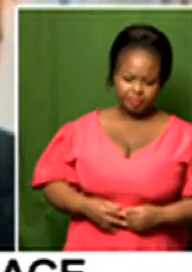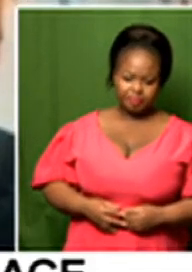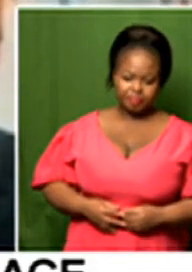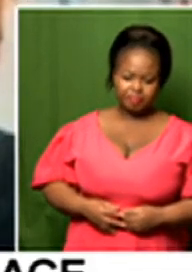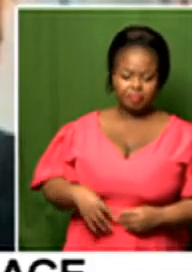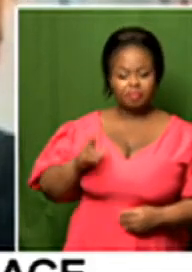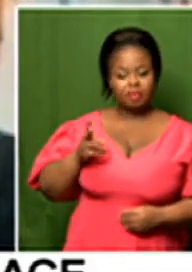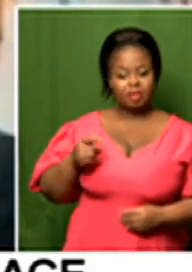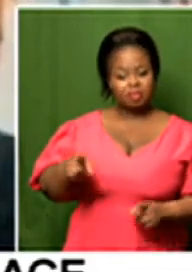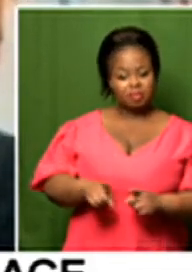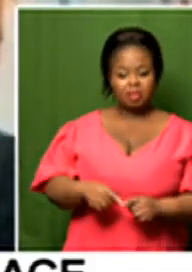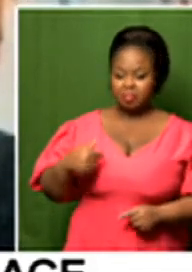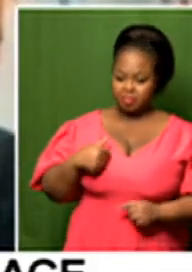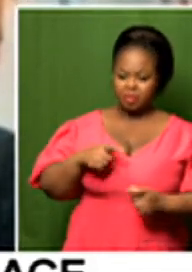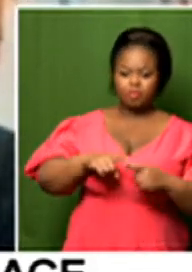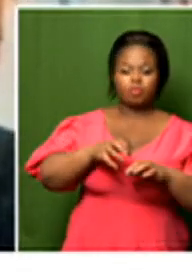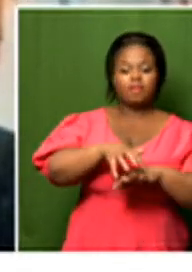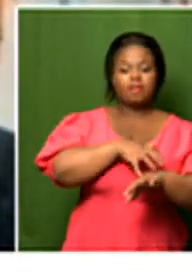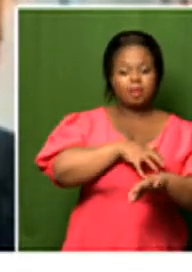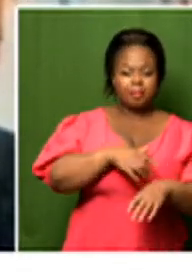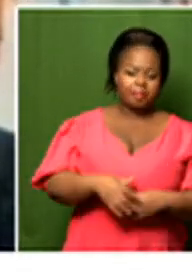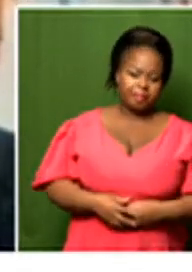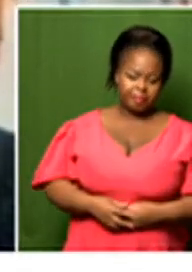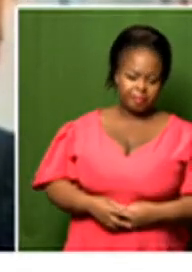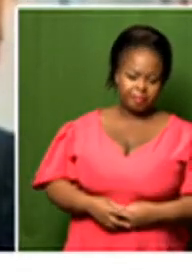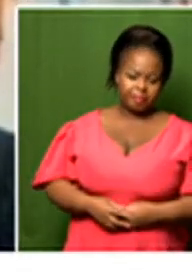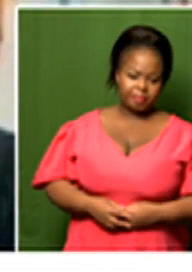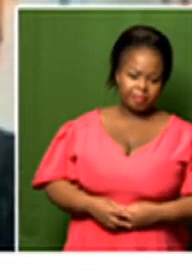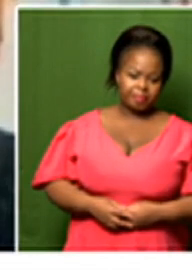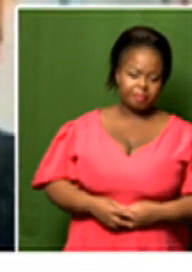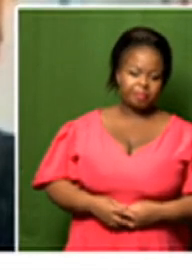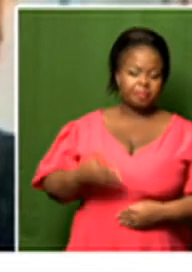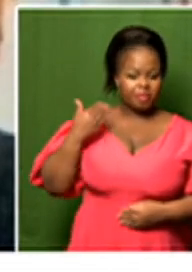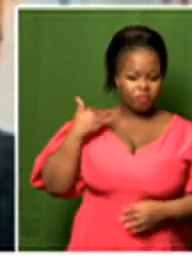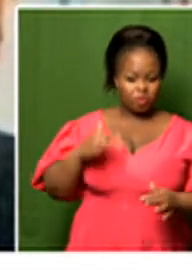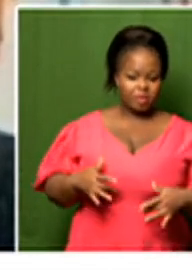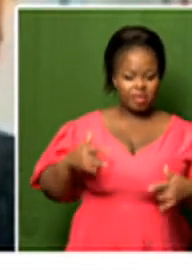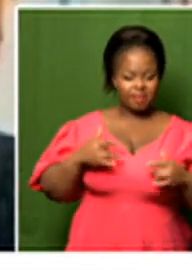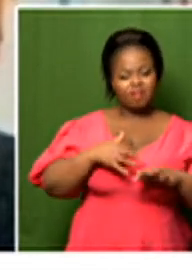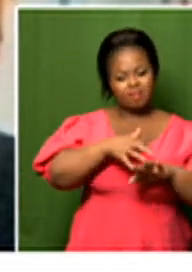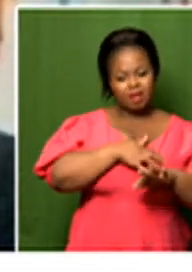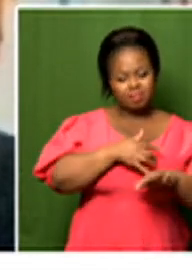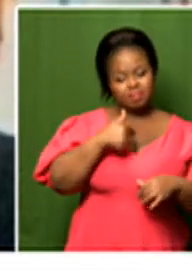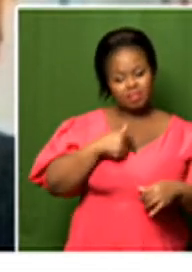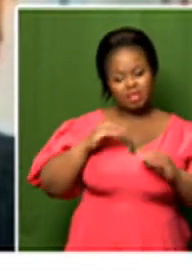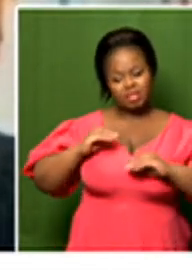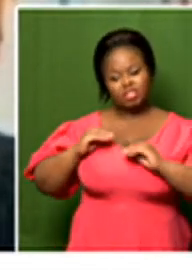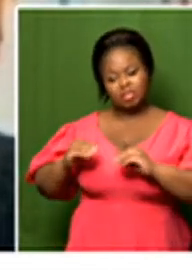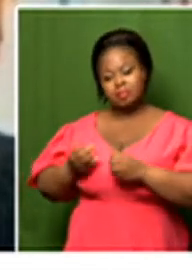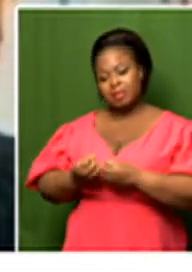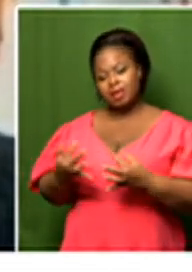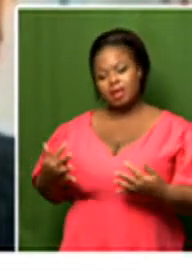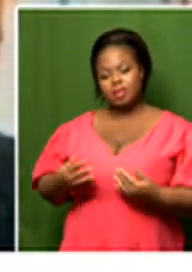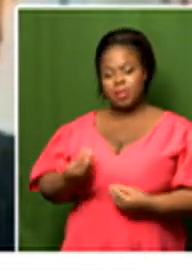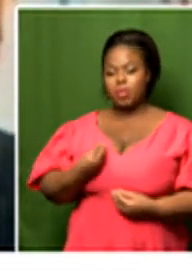I also came from a farm, and because I teach a lot of young people that come from